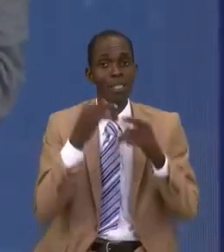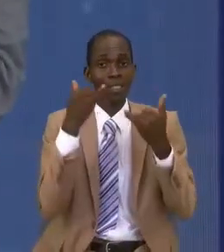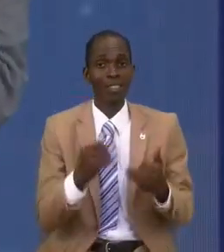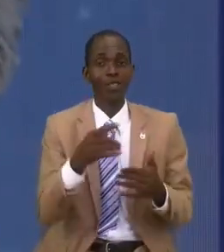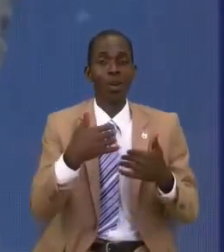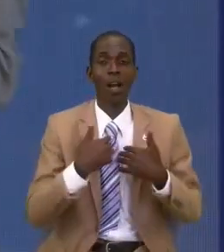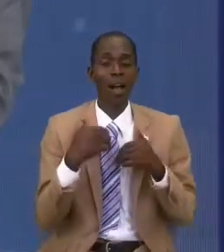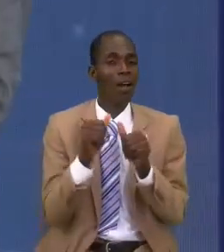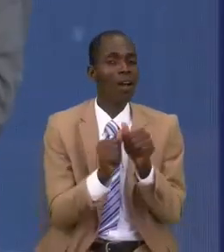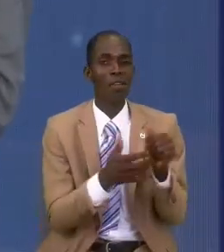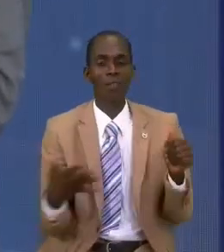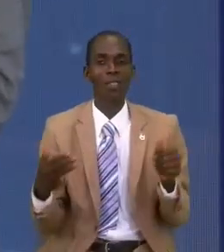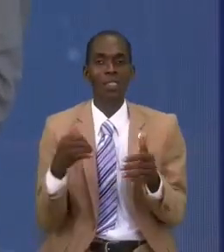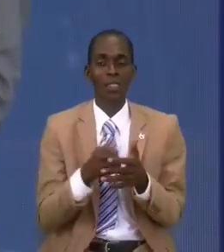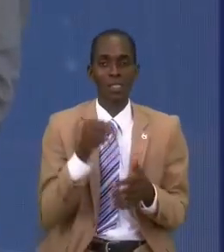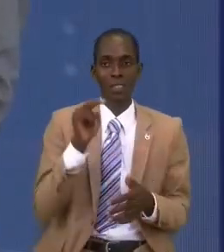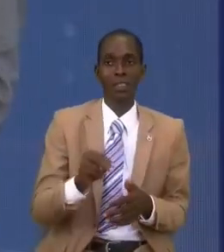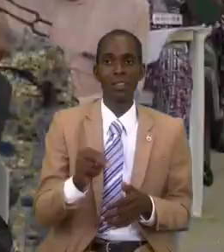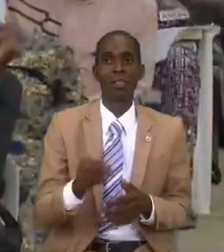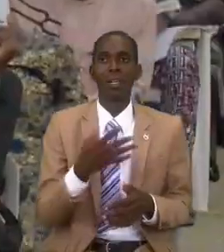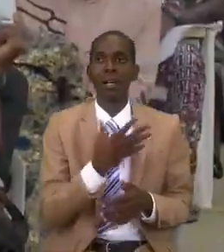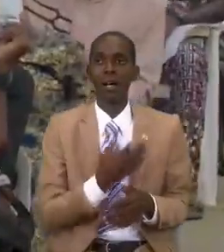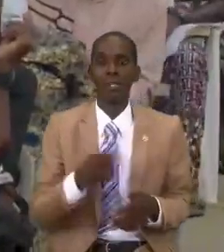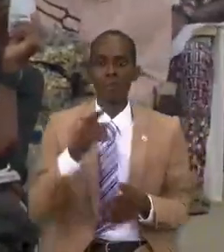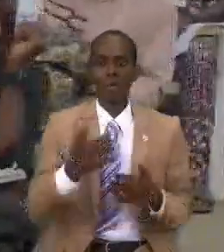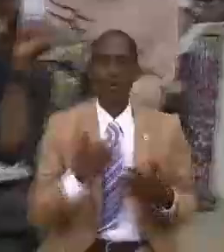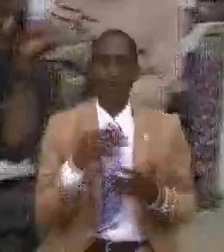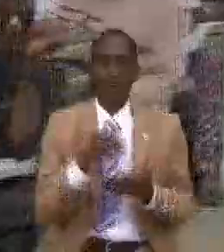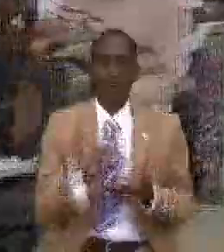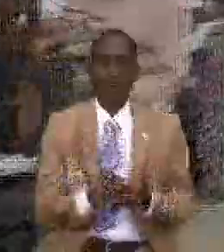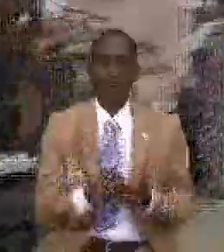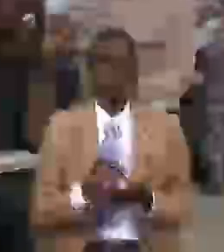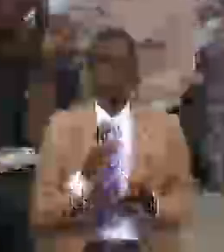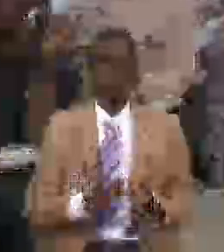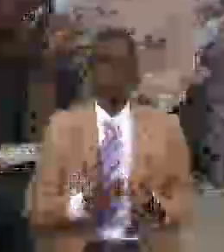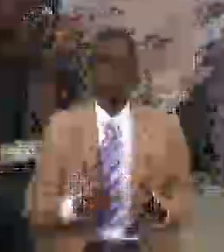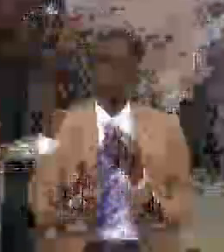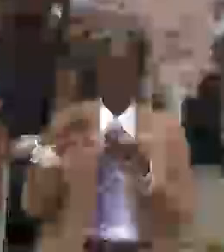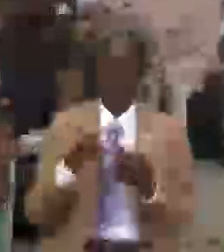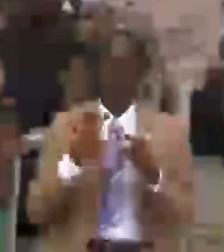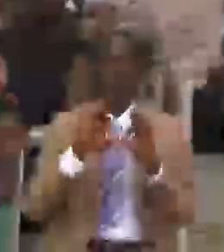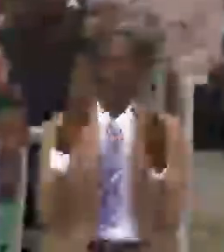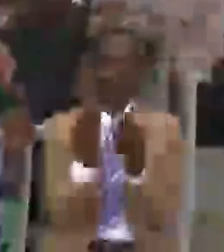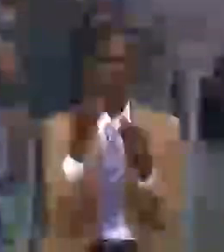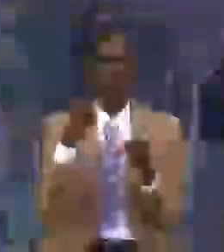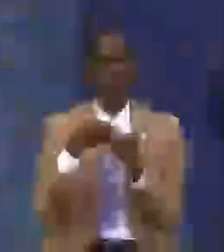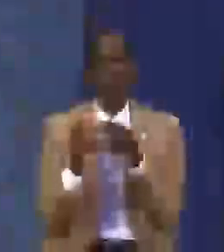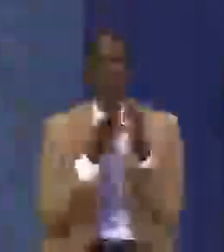biological babies are coming to your family in Jesus' name. And it says, the Gentiles shall see